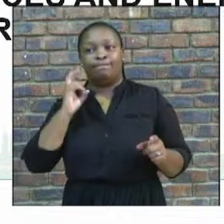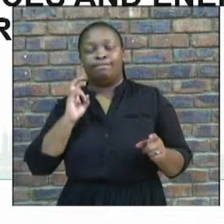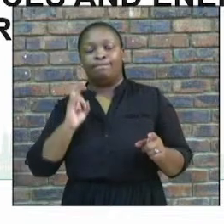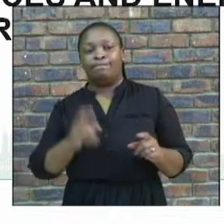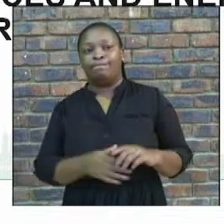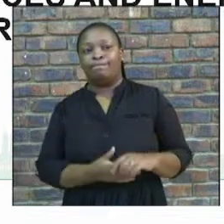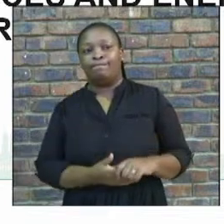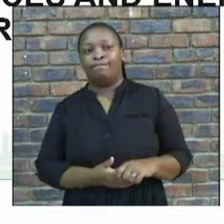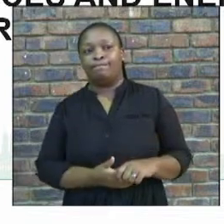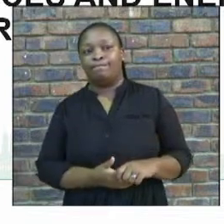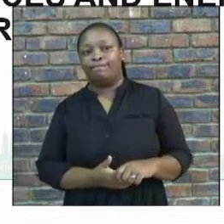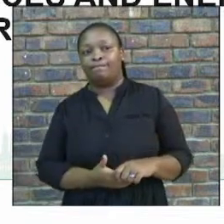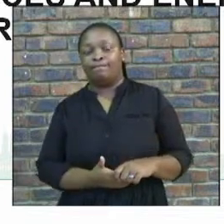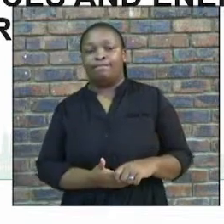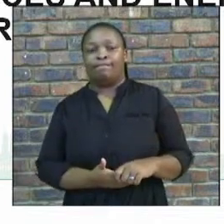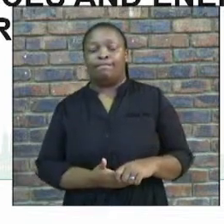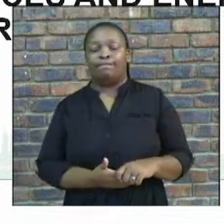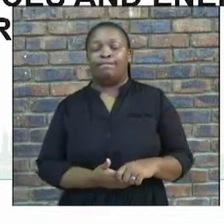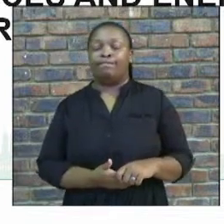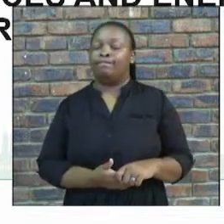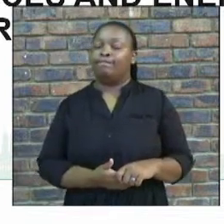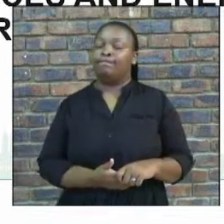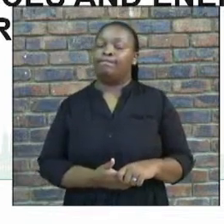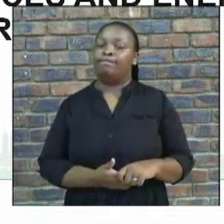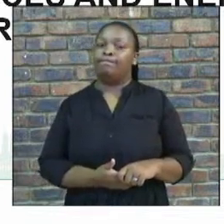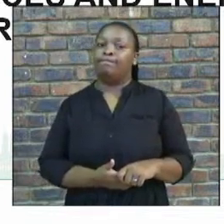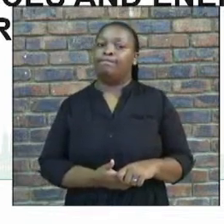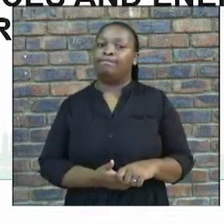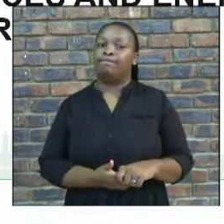You are. Yeah, Can I get a roving mic?